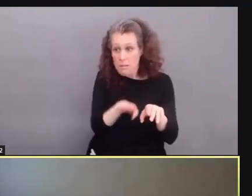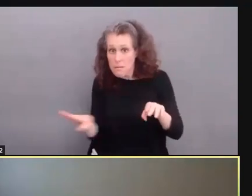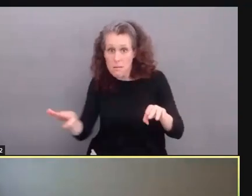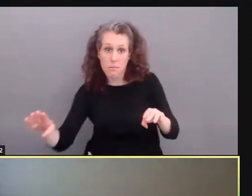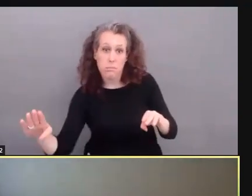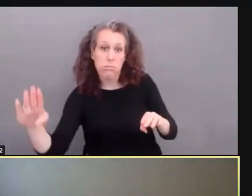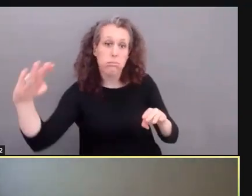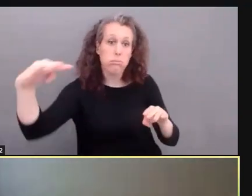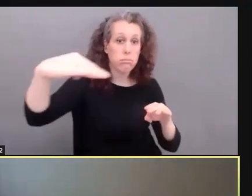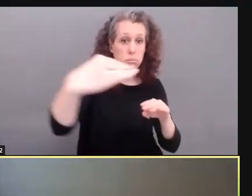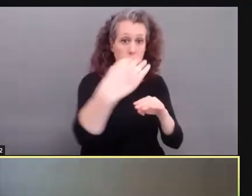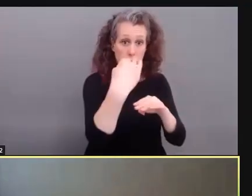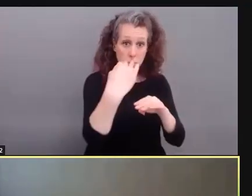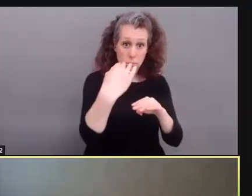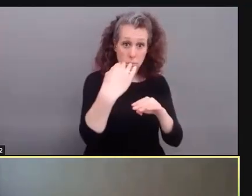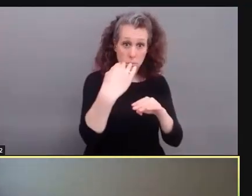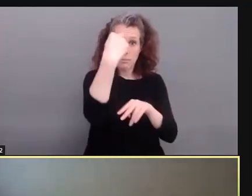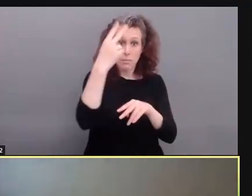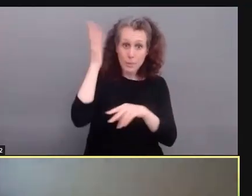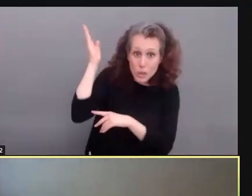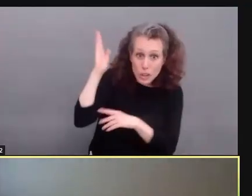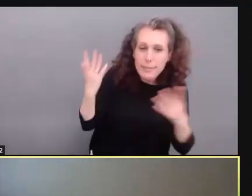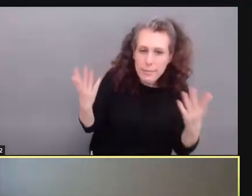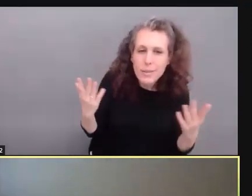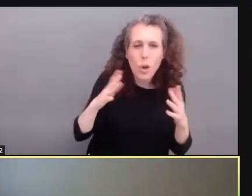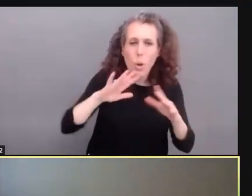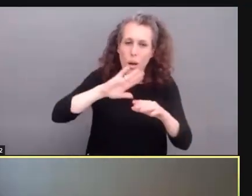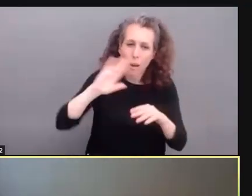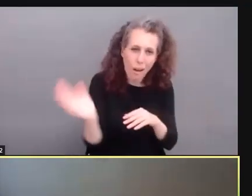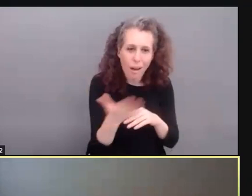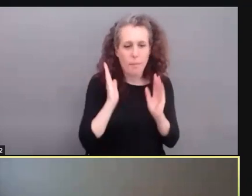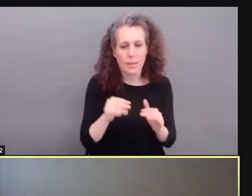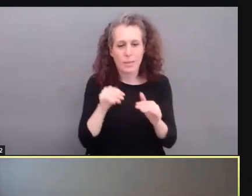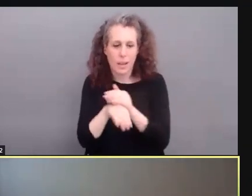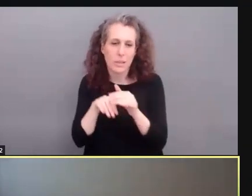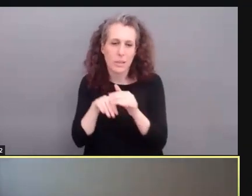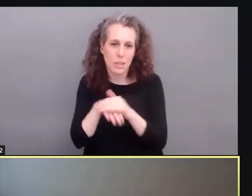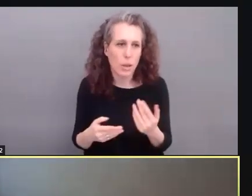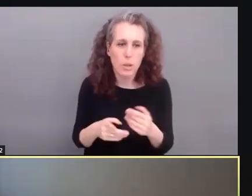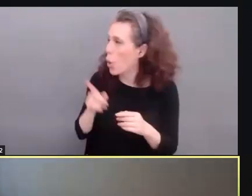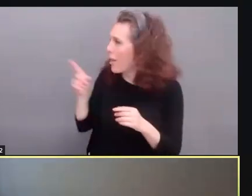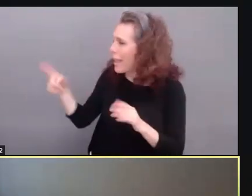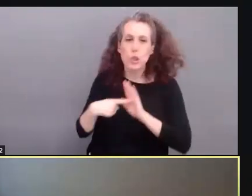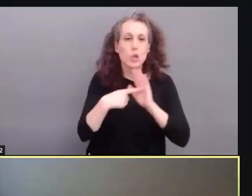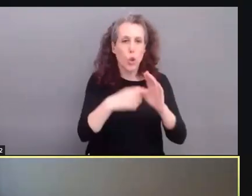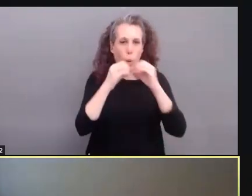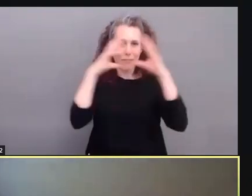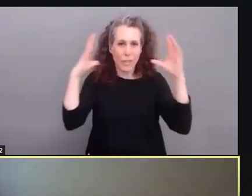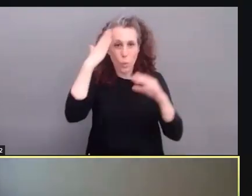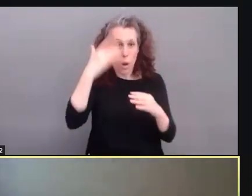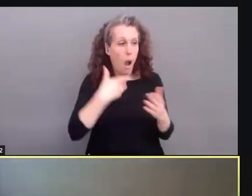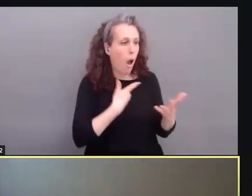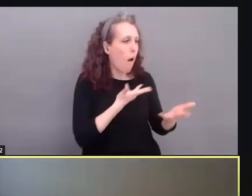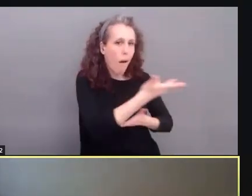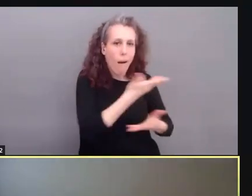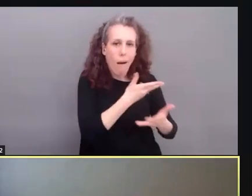again, the overview in a visual way, which we think is important when we deal with architects and planners who